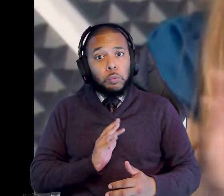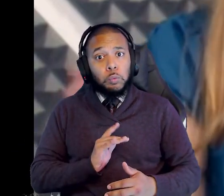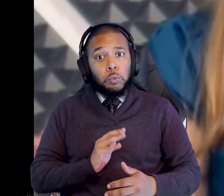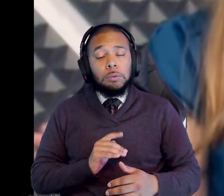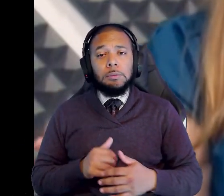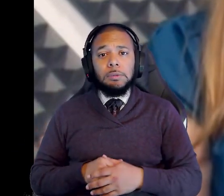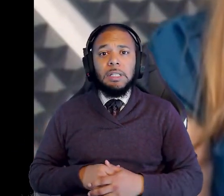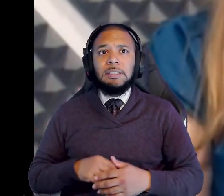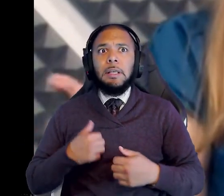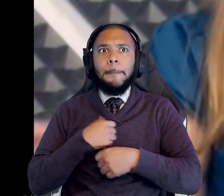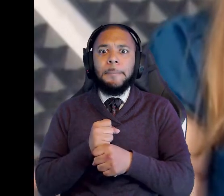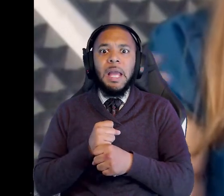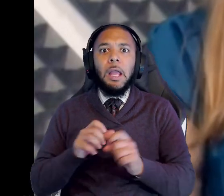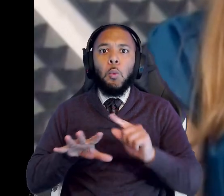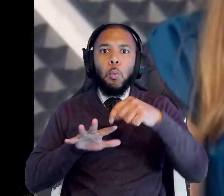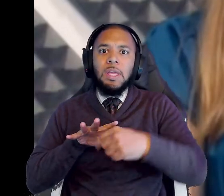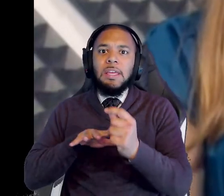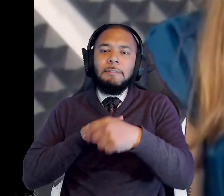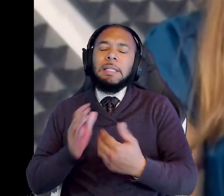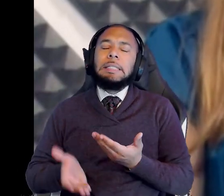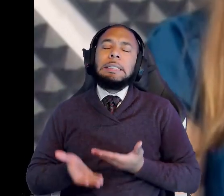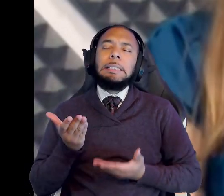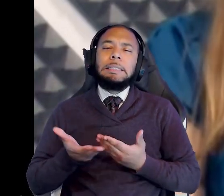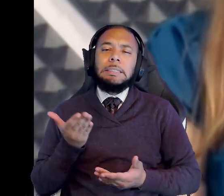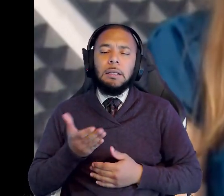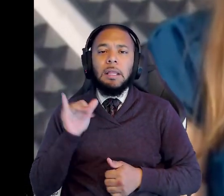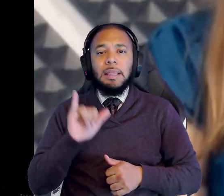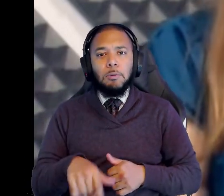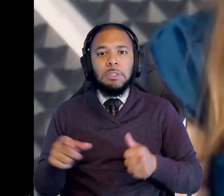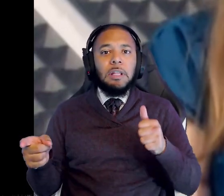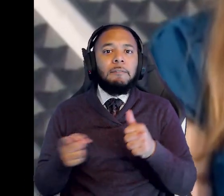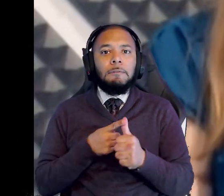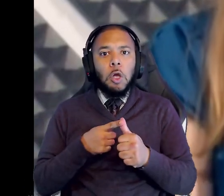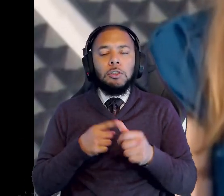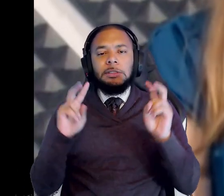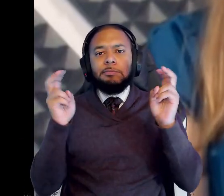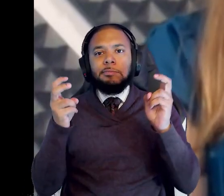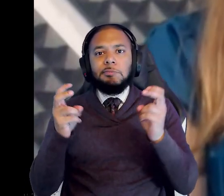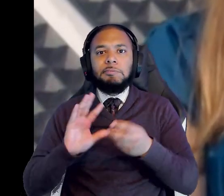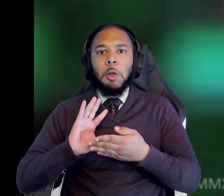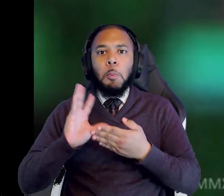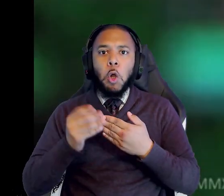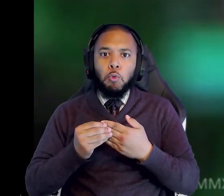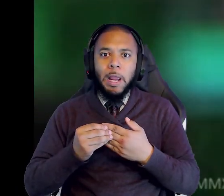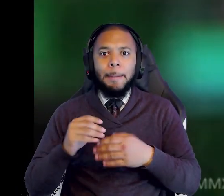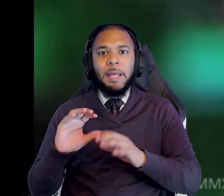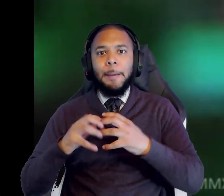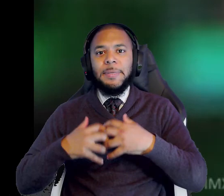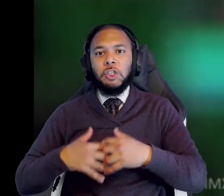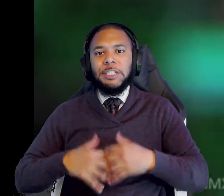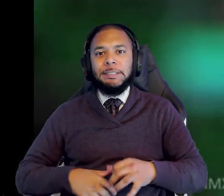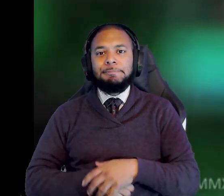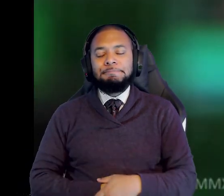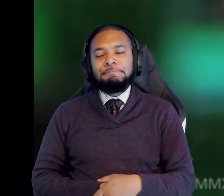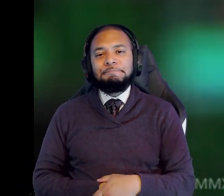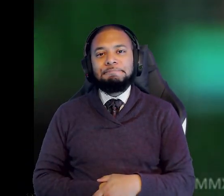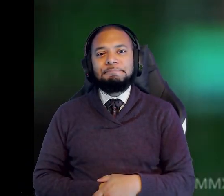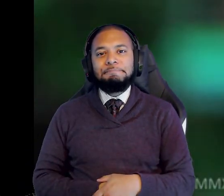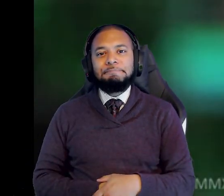tapestries very easy and was the first way that we programmed a machine.